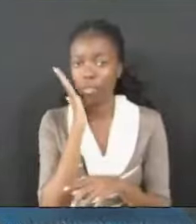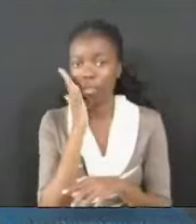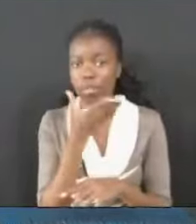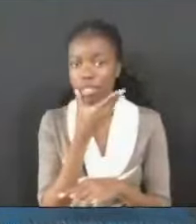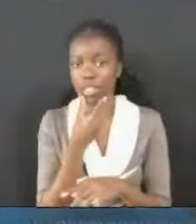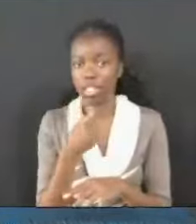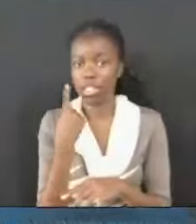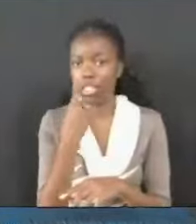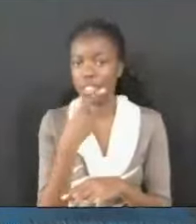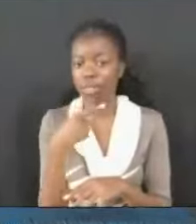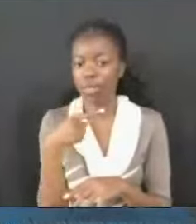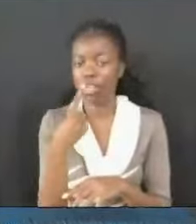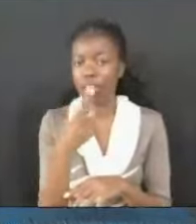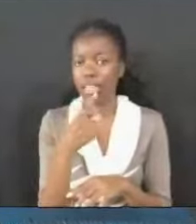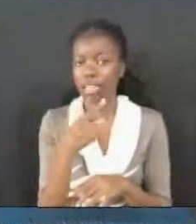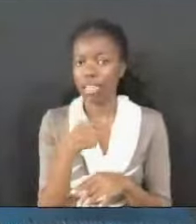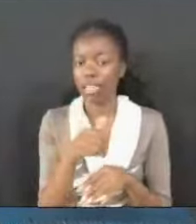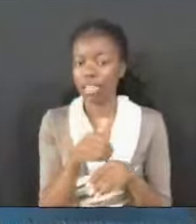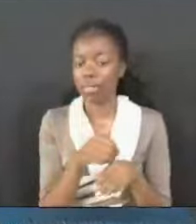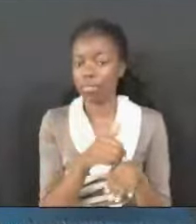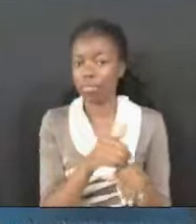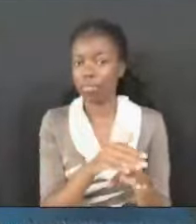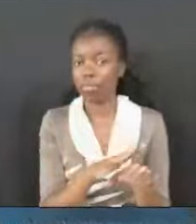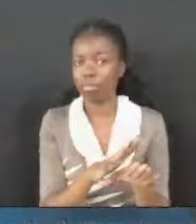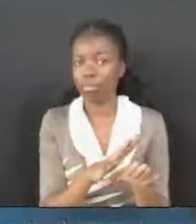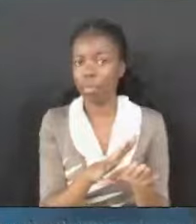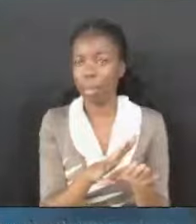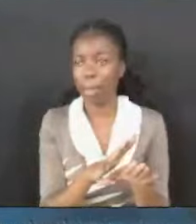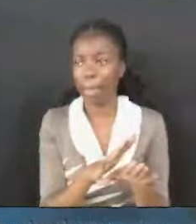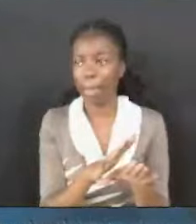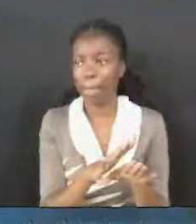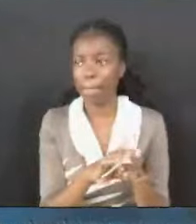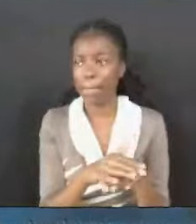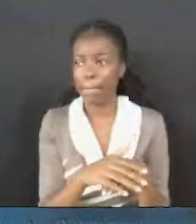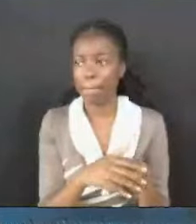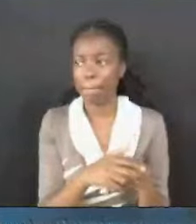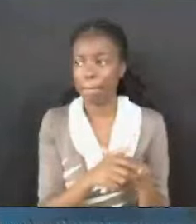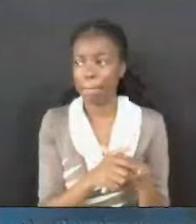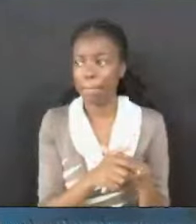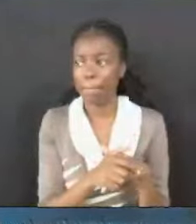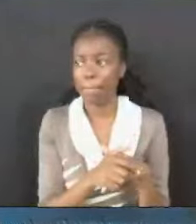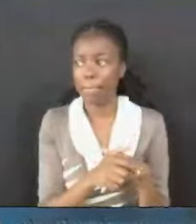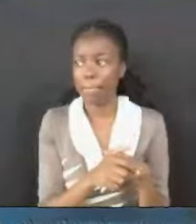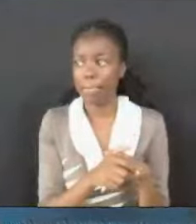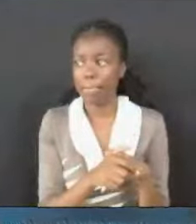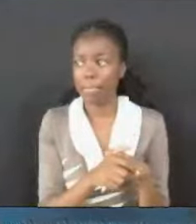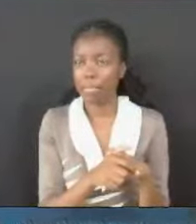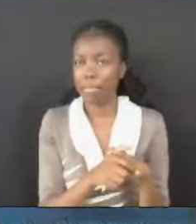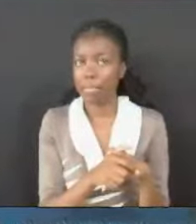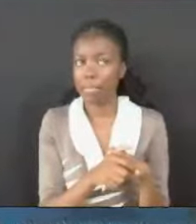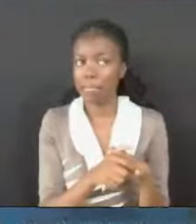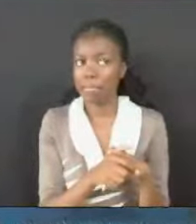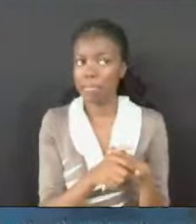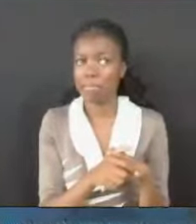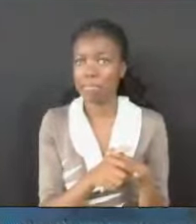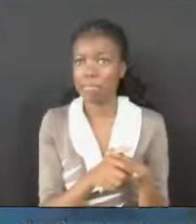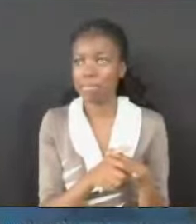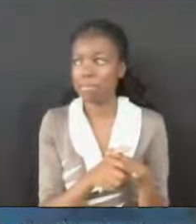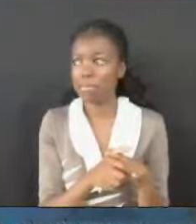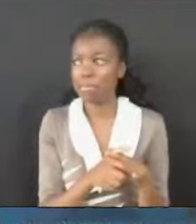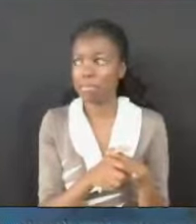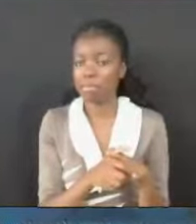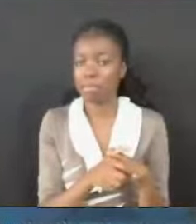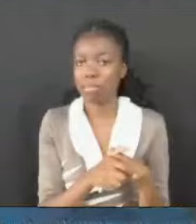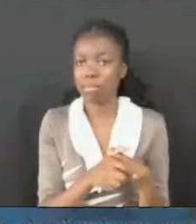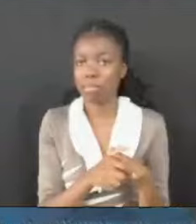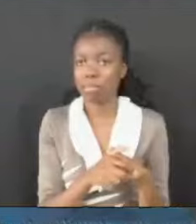to a foreign land where they were to live and work. When at home, their parents taught them of whom